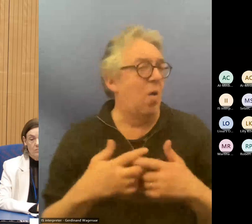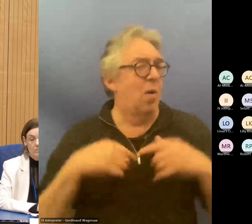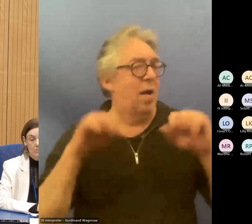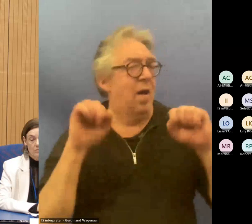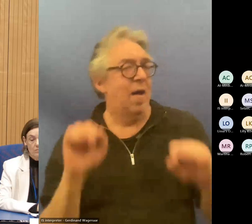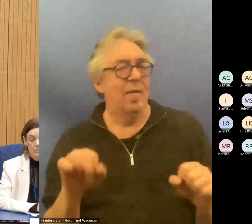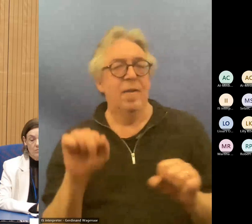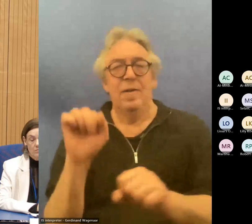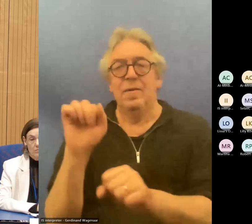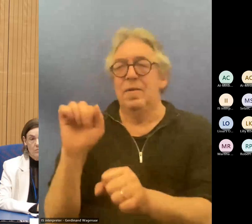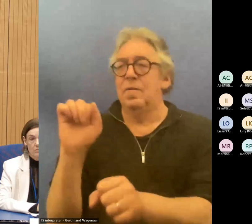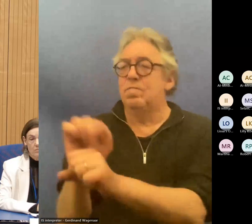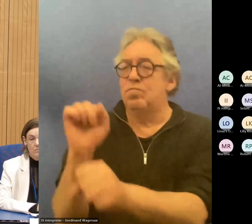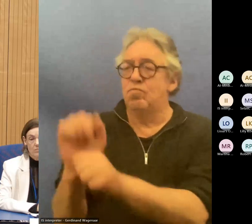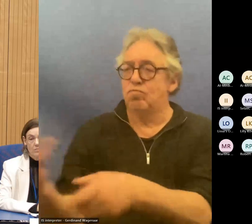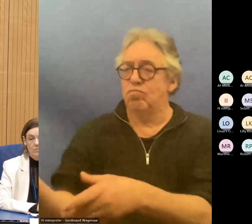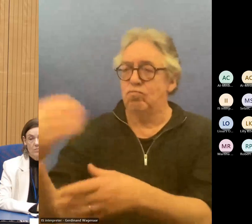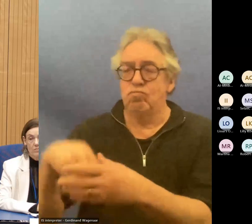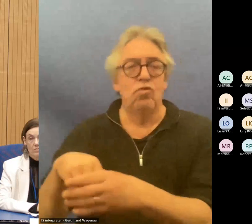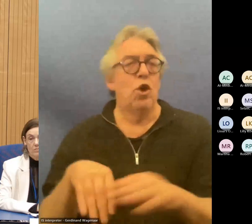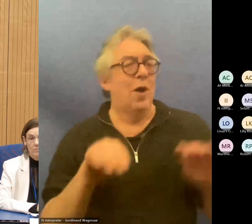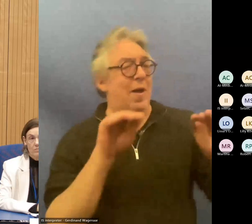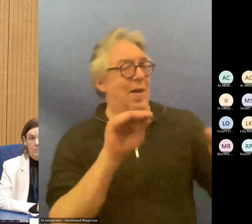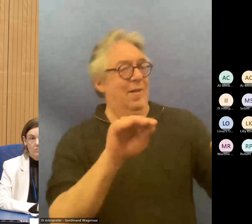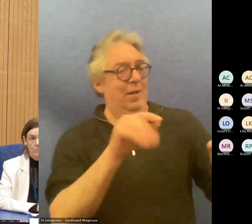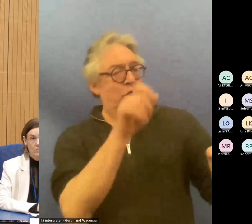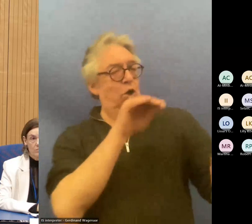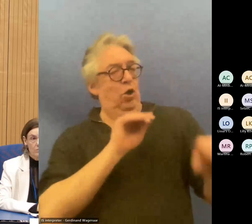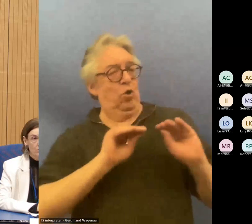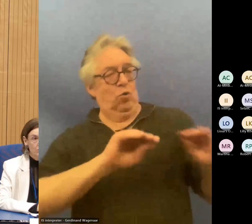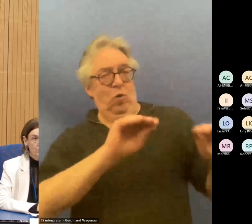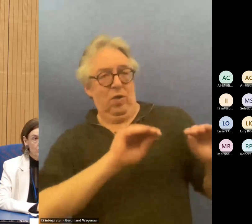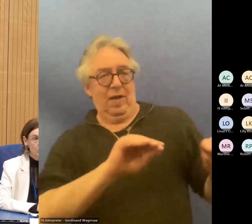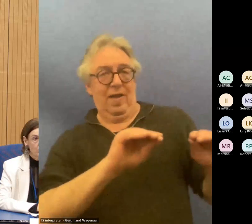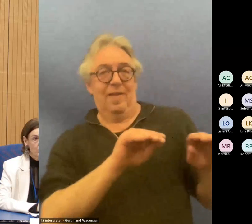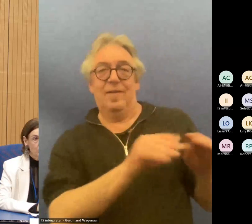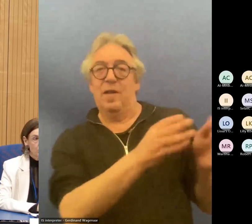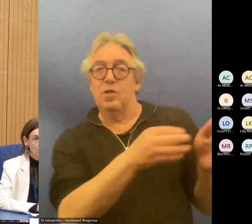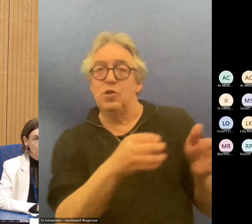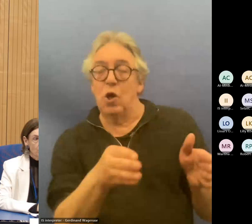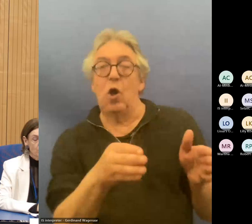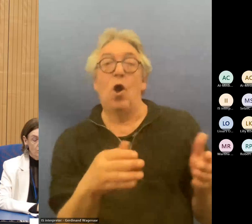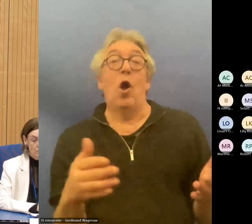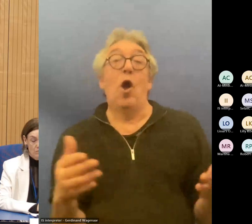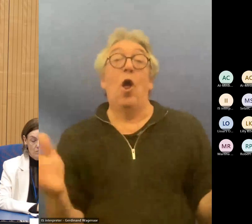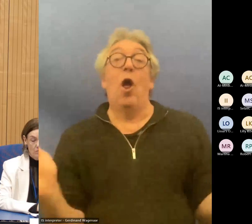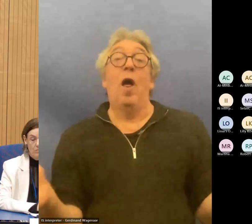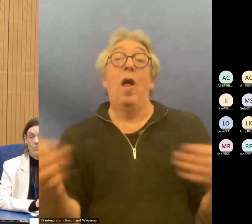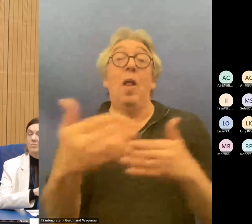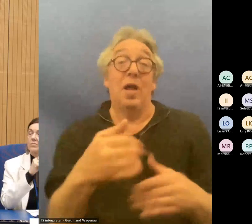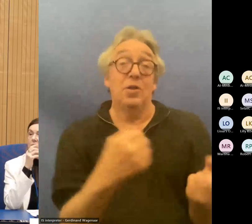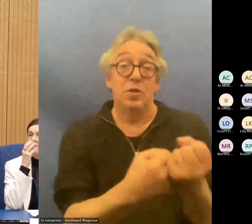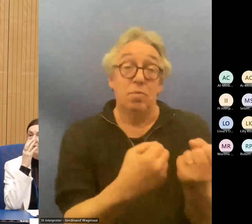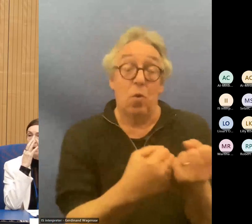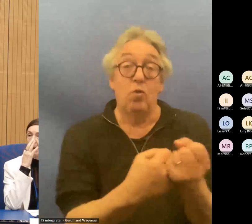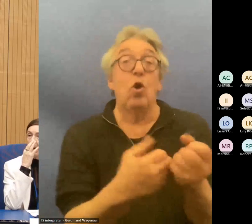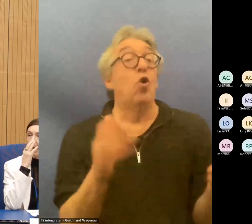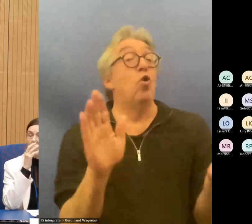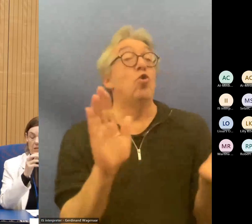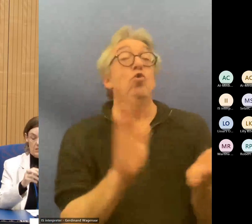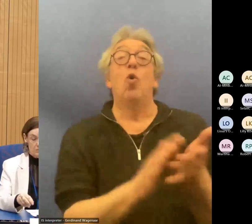inclusion, modular teacher training, integrated classroom support, after-school support, and